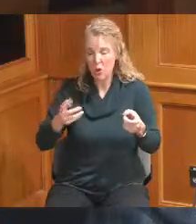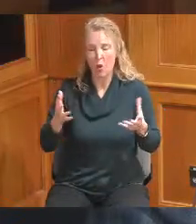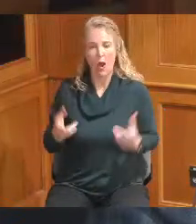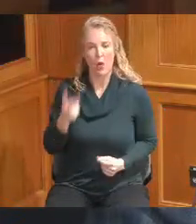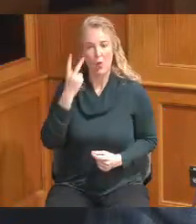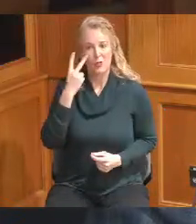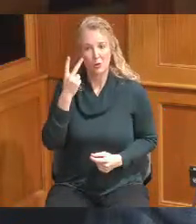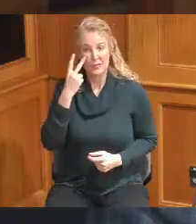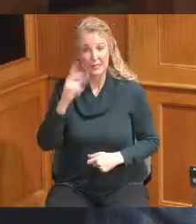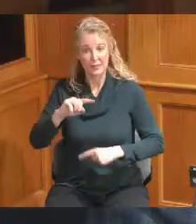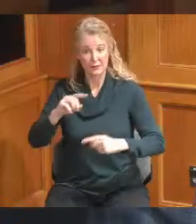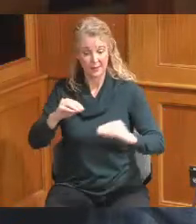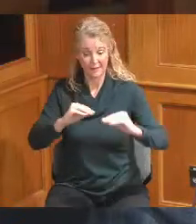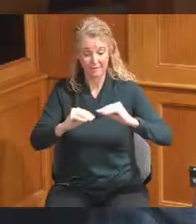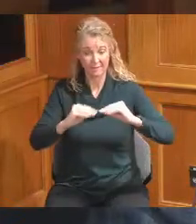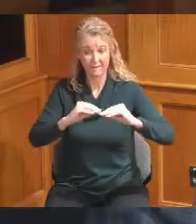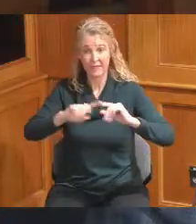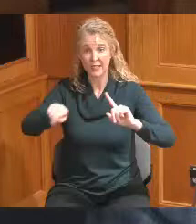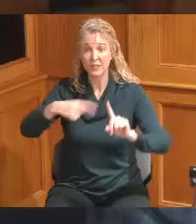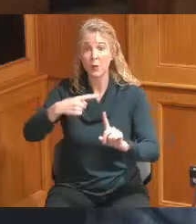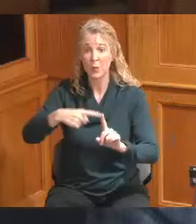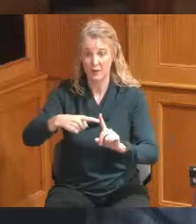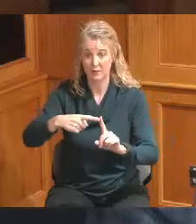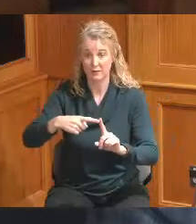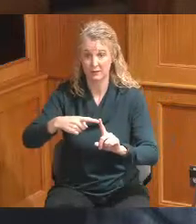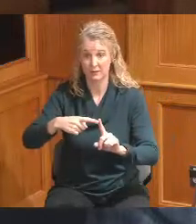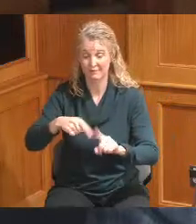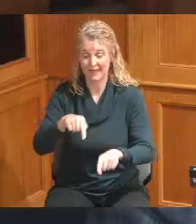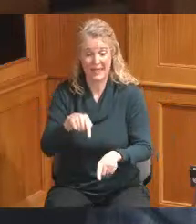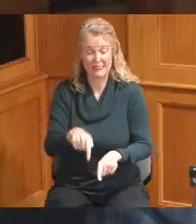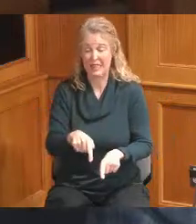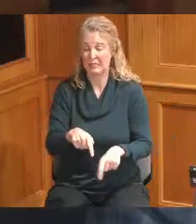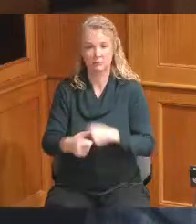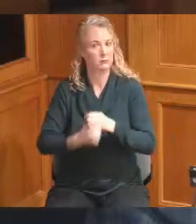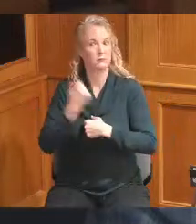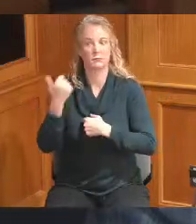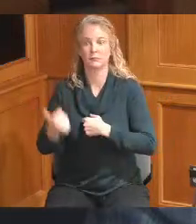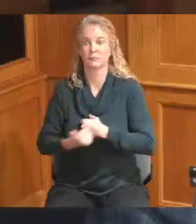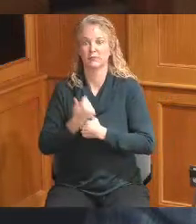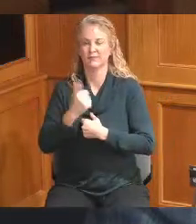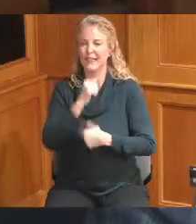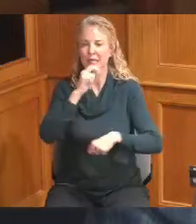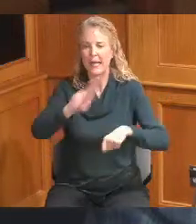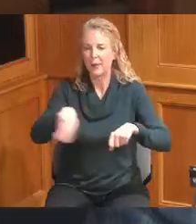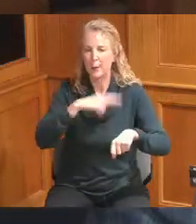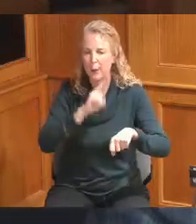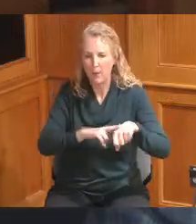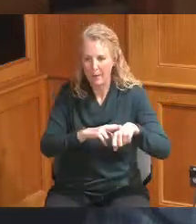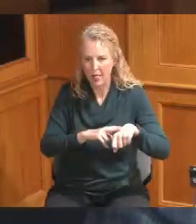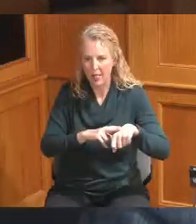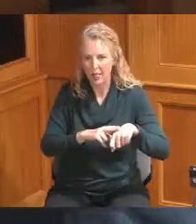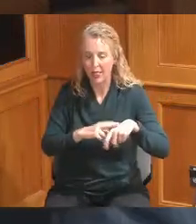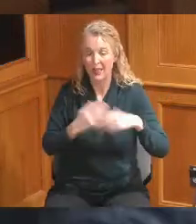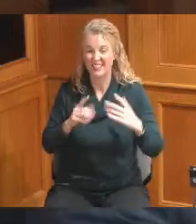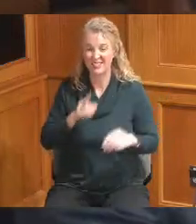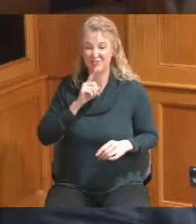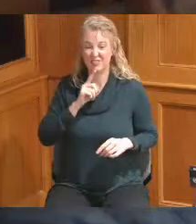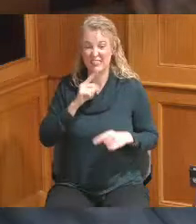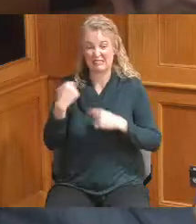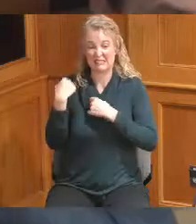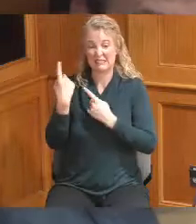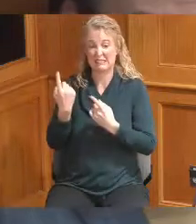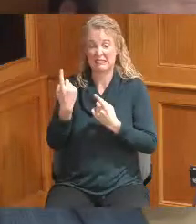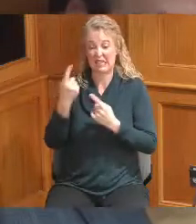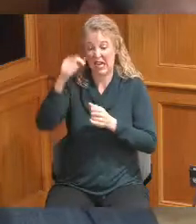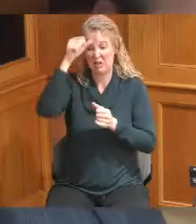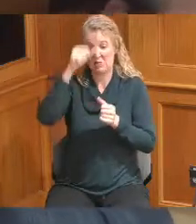know a timeline when these potholes are going to be filled. This is dangerous. This is not the normal. And we haven't even had, I remember